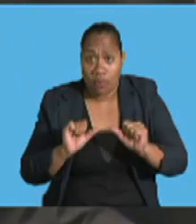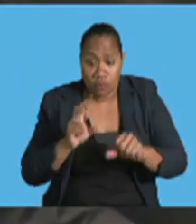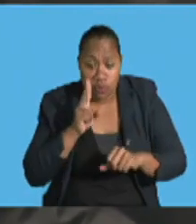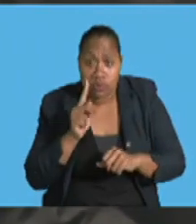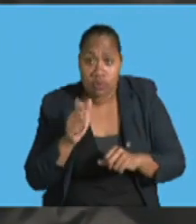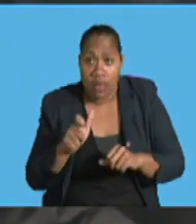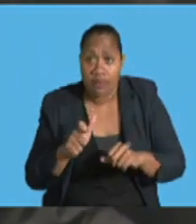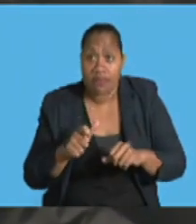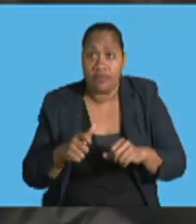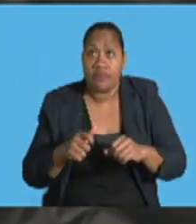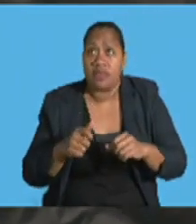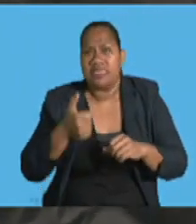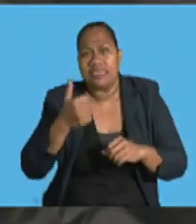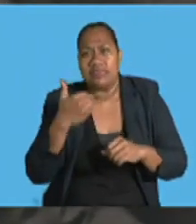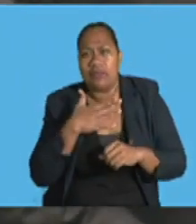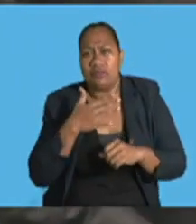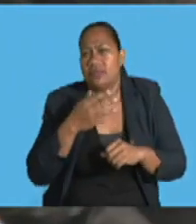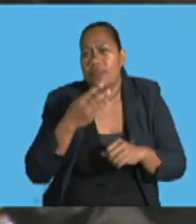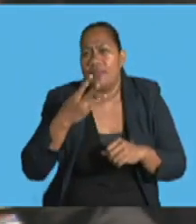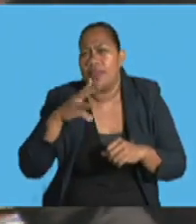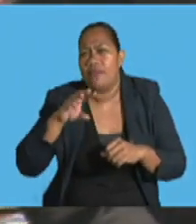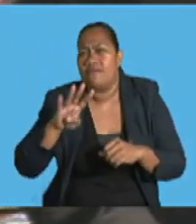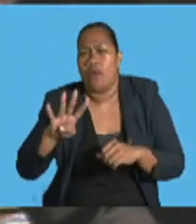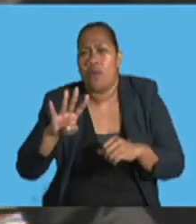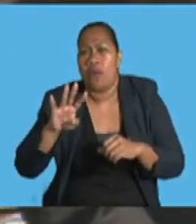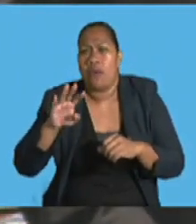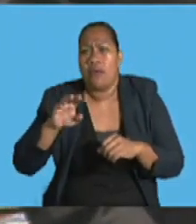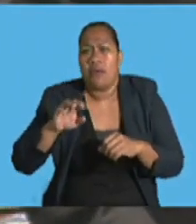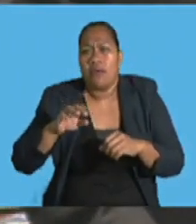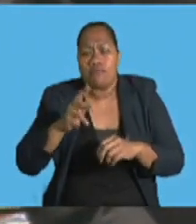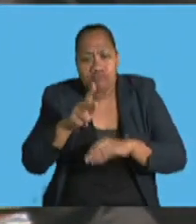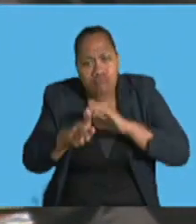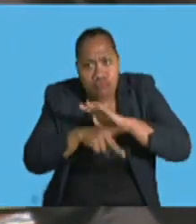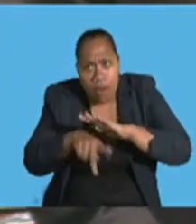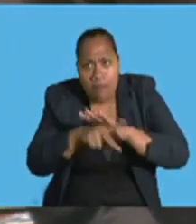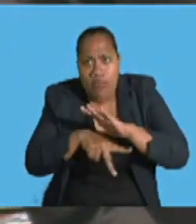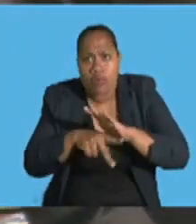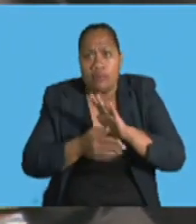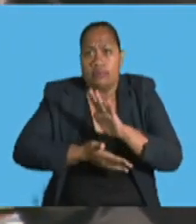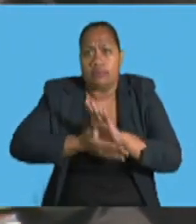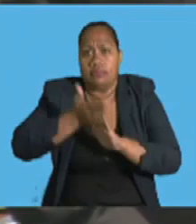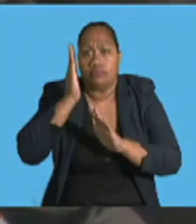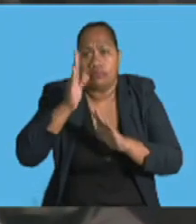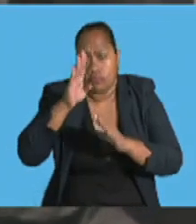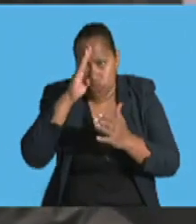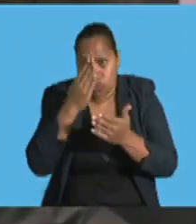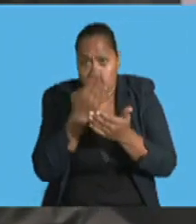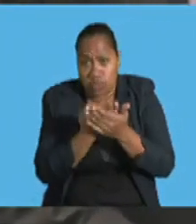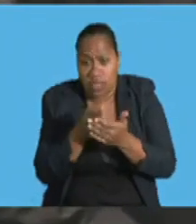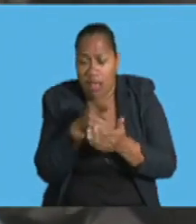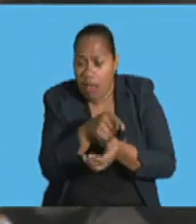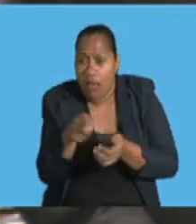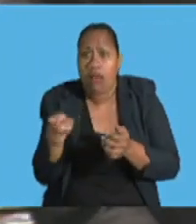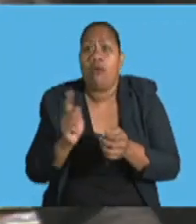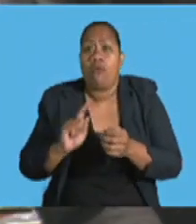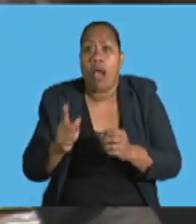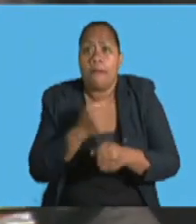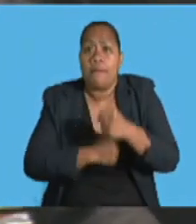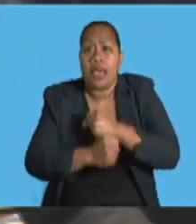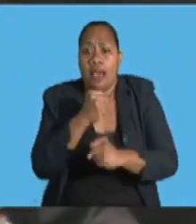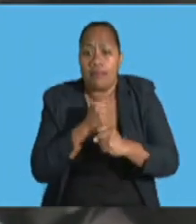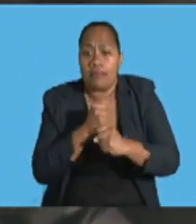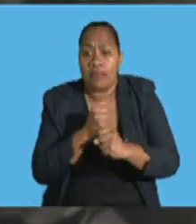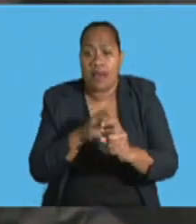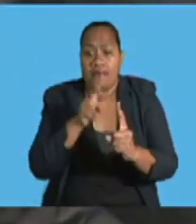1,634 primary and secondary school children becoming victims of drug-related cases such as those reported in schools